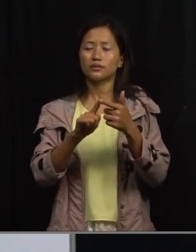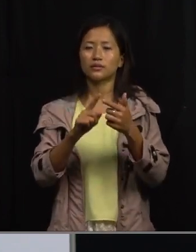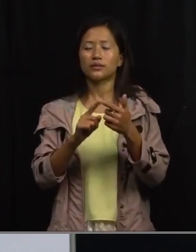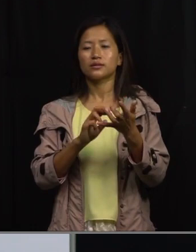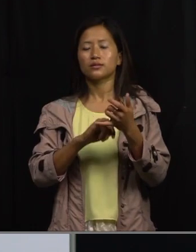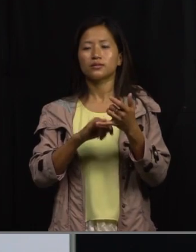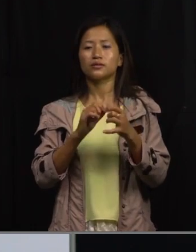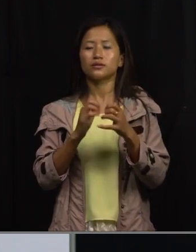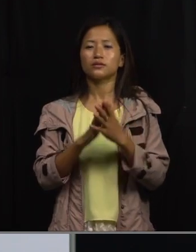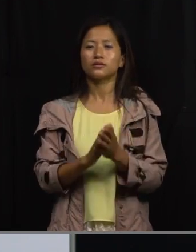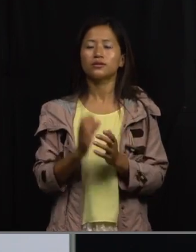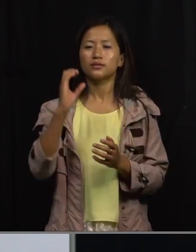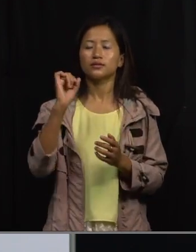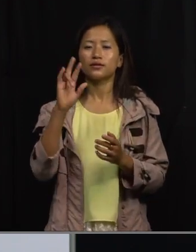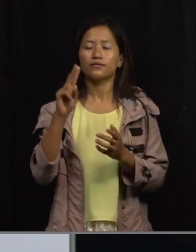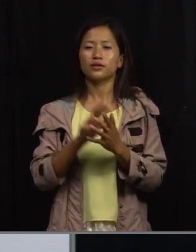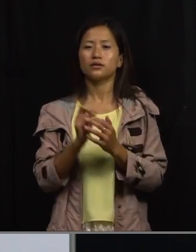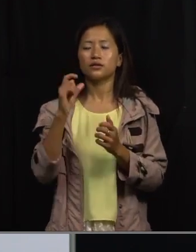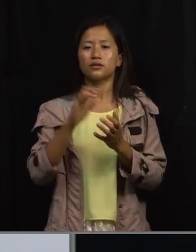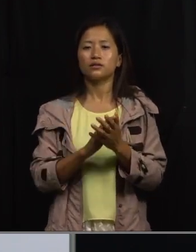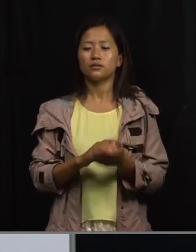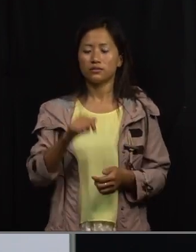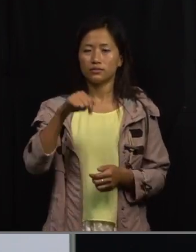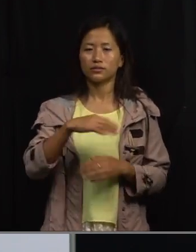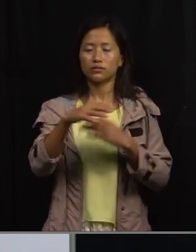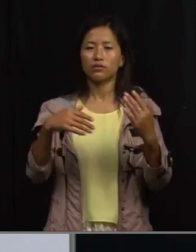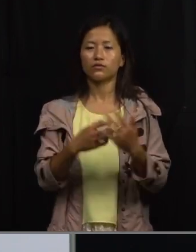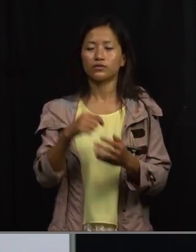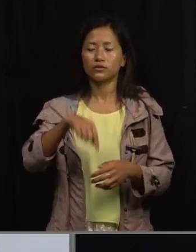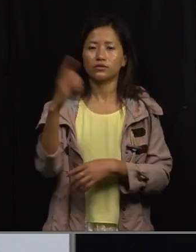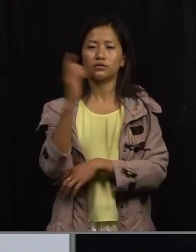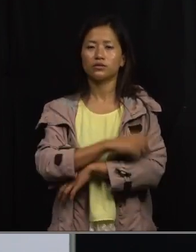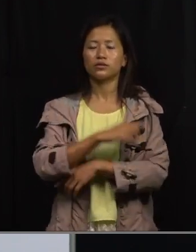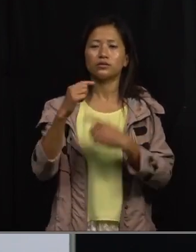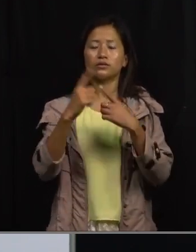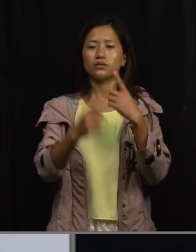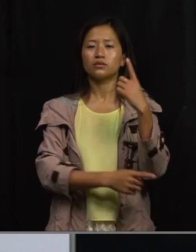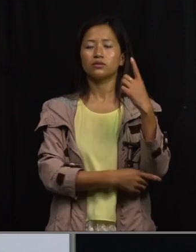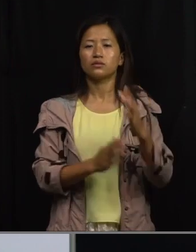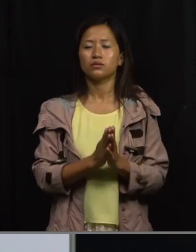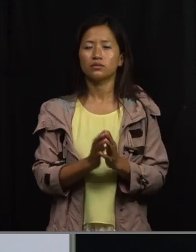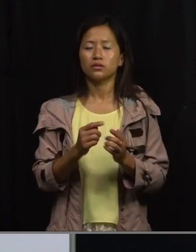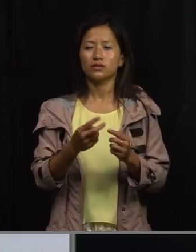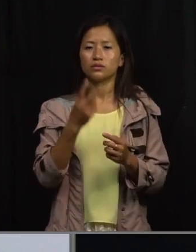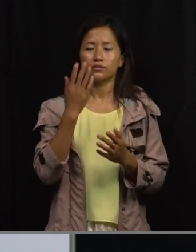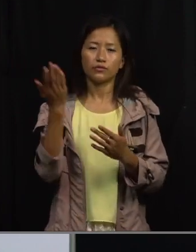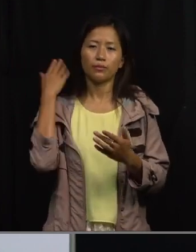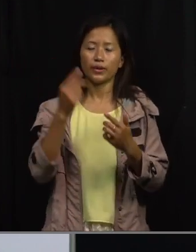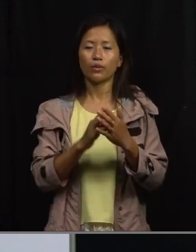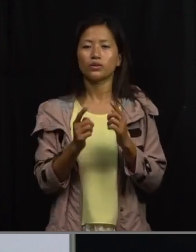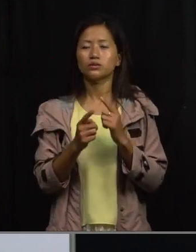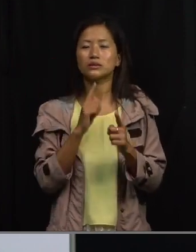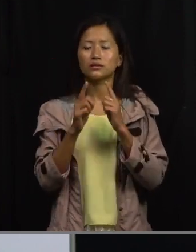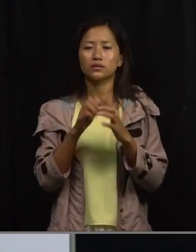a highly civilized society. So that's all for today's class, but before we conclude, let's refer back what we have discussed